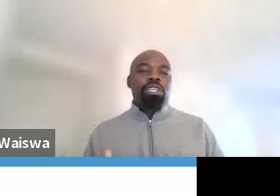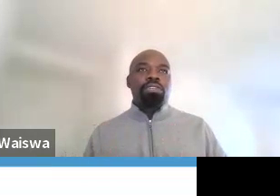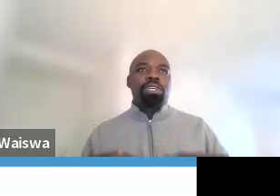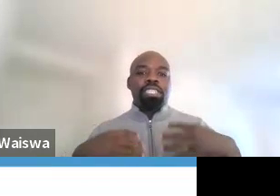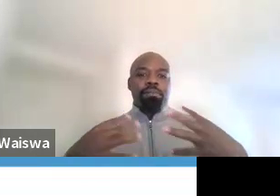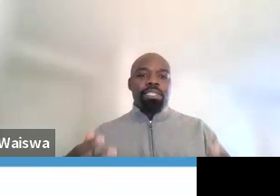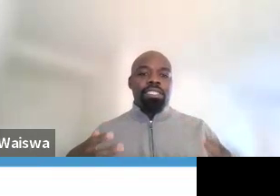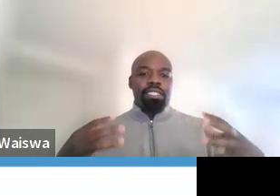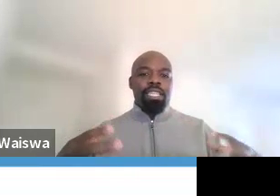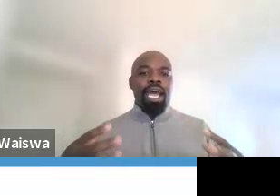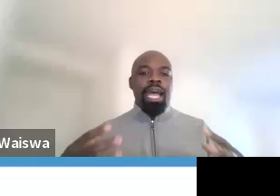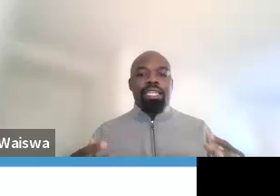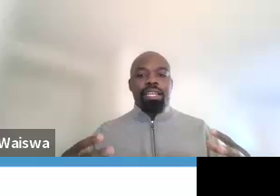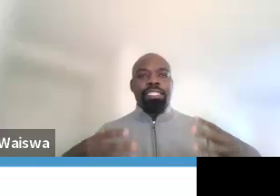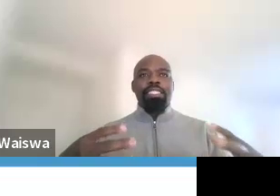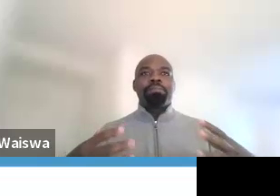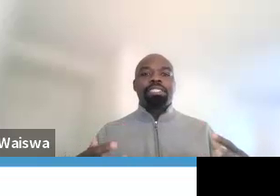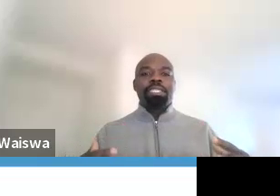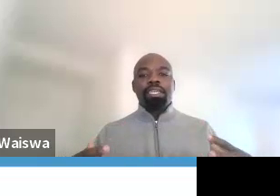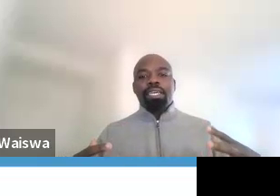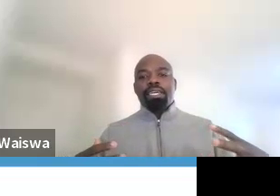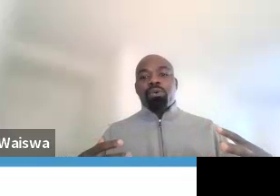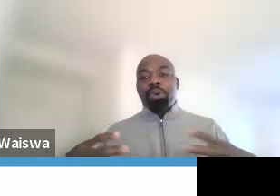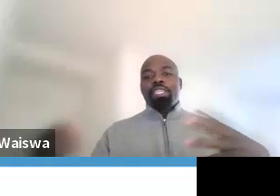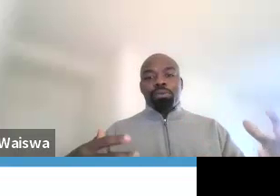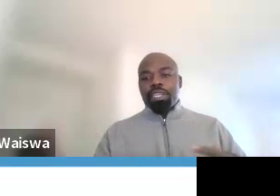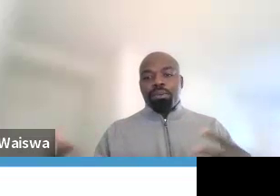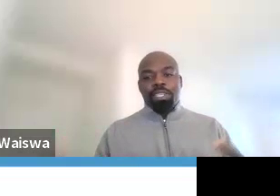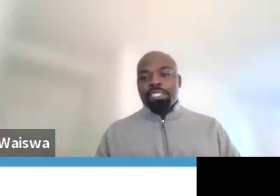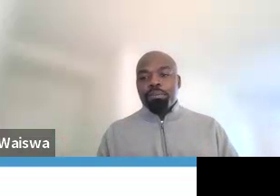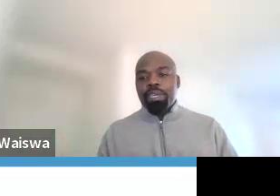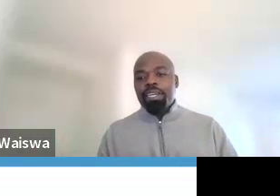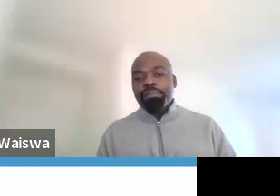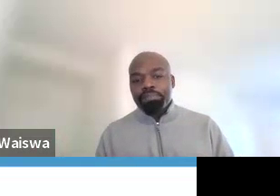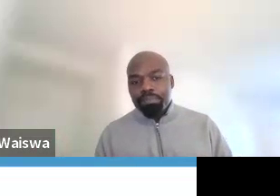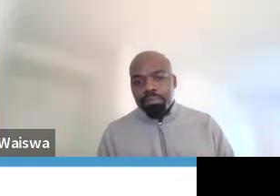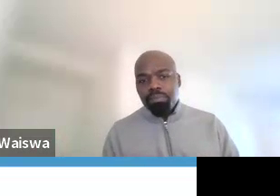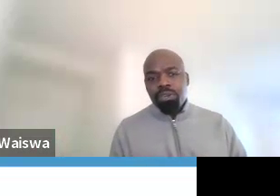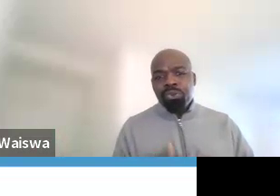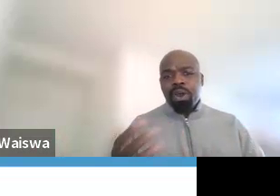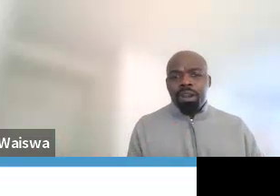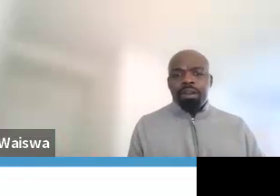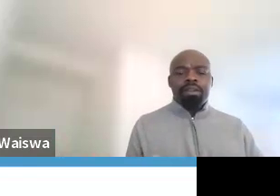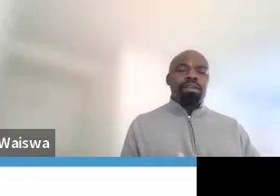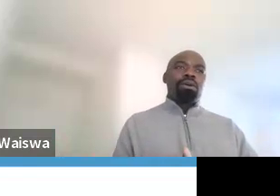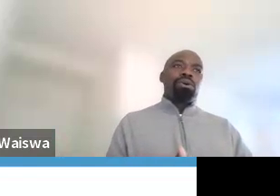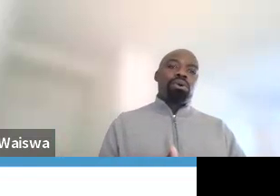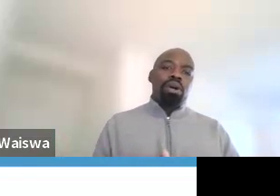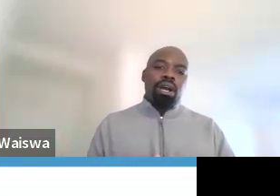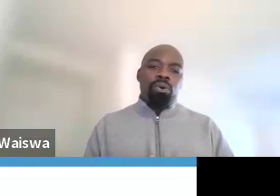the opportunity to establish that legitimacy with the reader, with the decision maker, who you